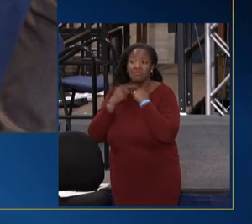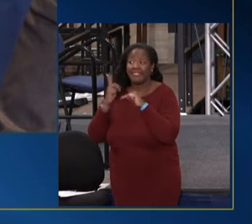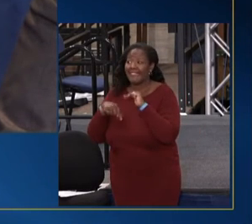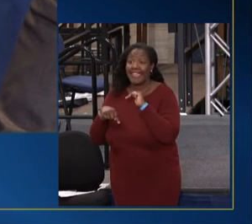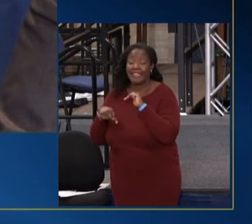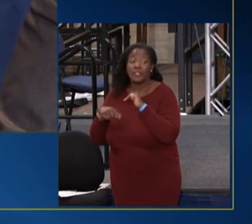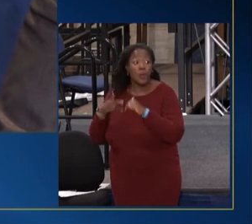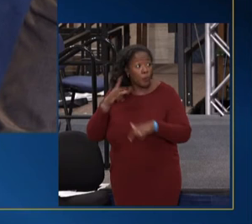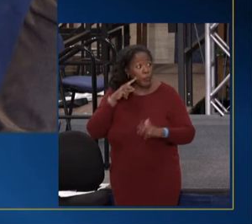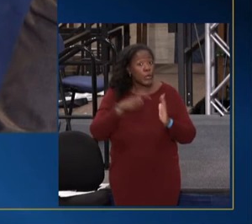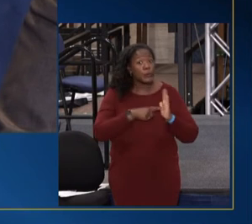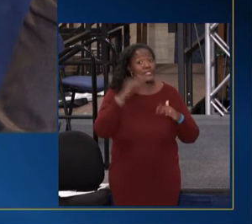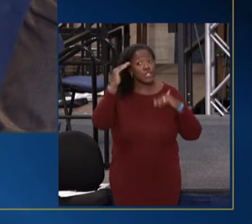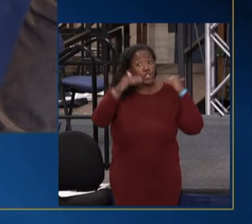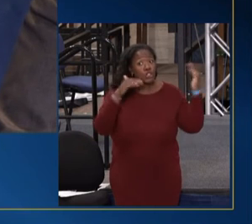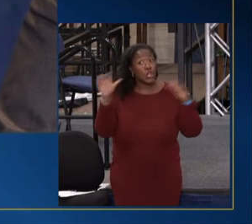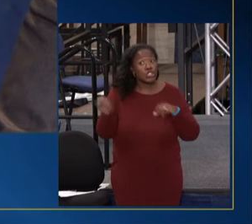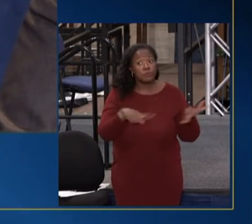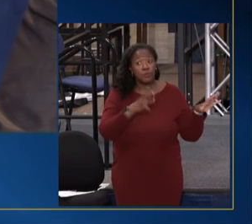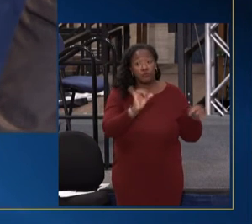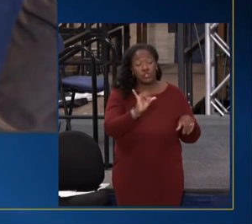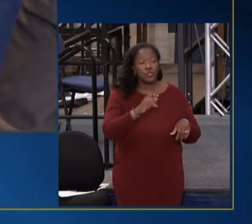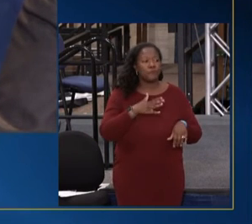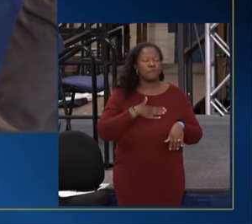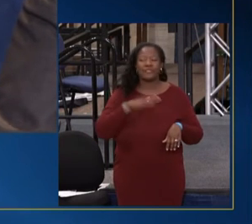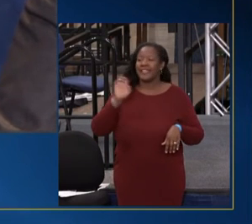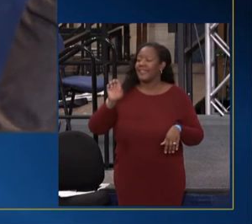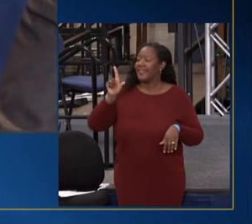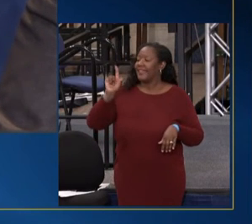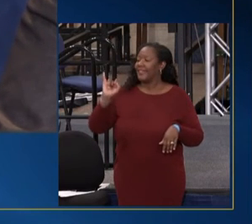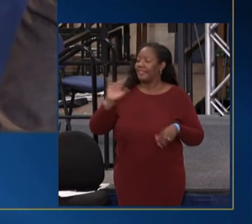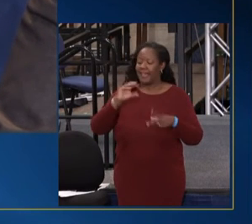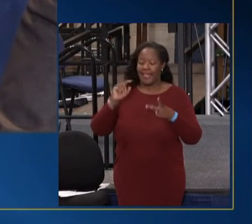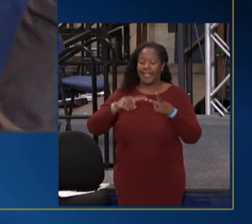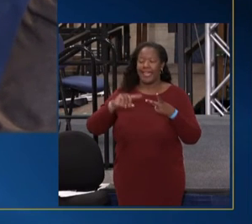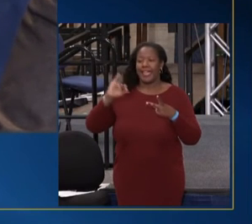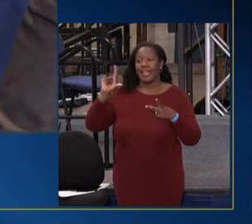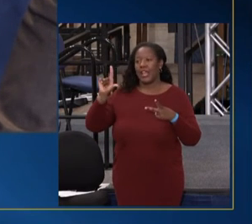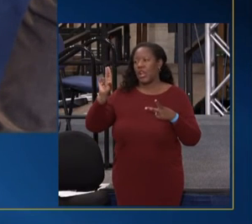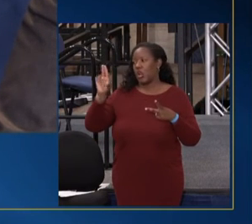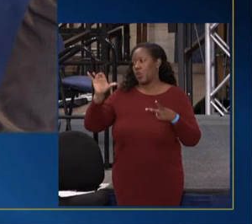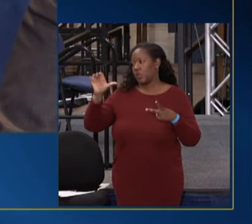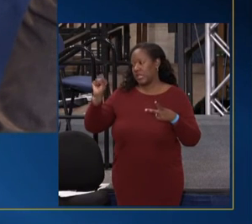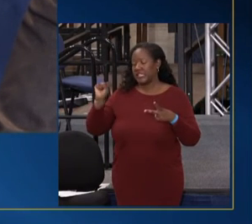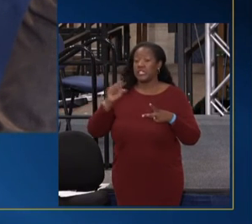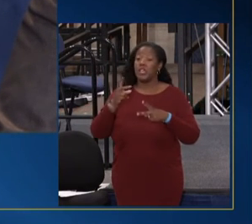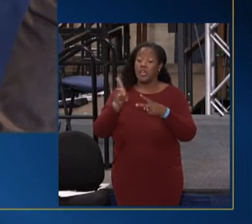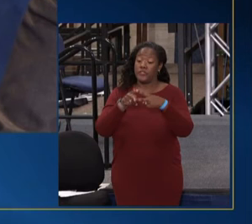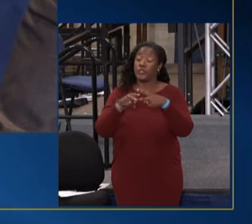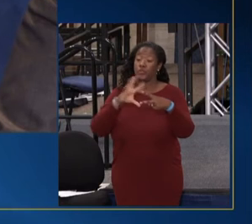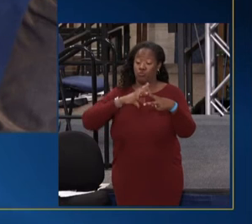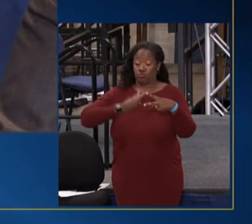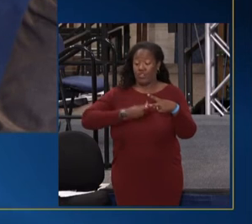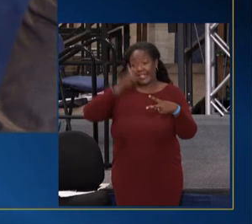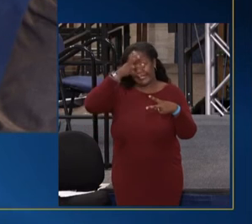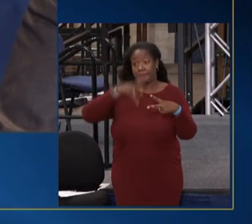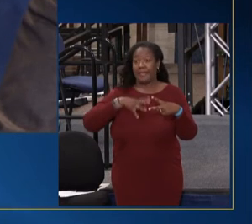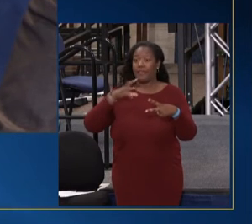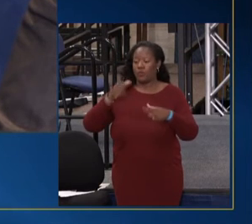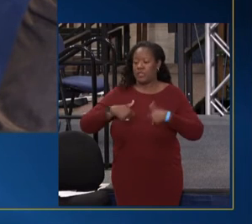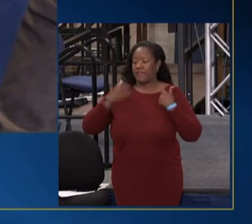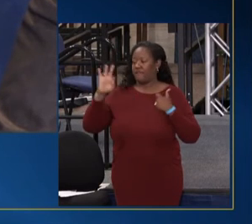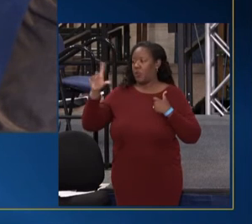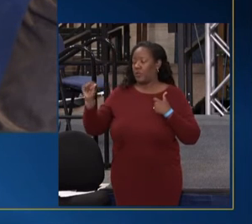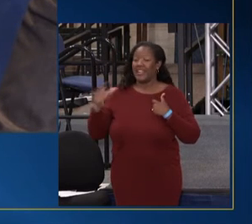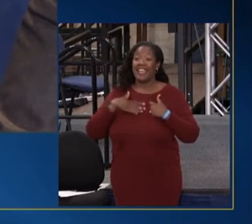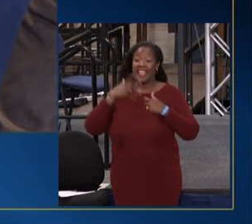adults move too. I'm thinking of the story of Eli and Lucas, who are two trans men in Florida, whose care was abruptly cut off, right,